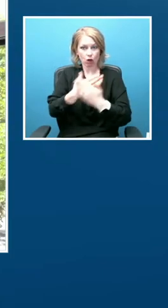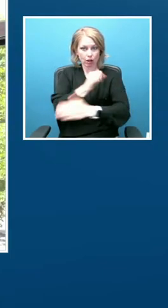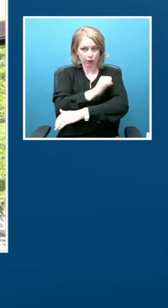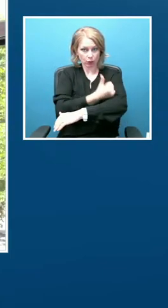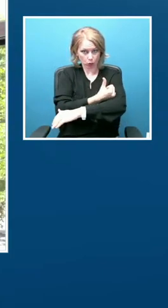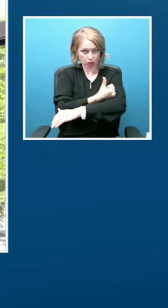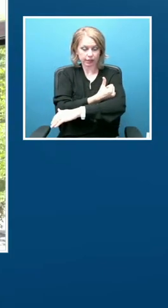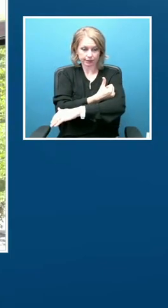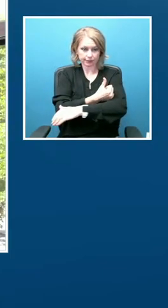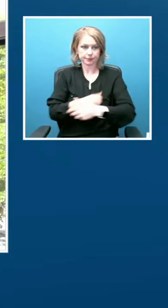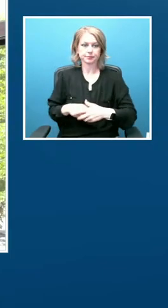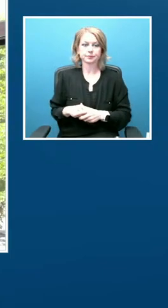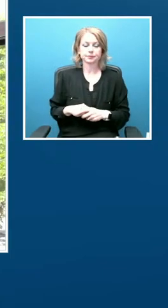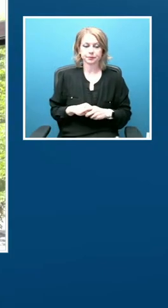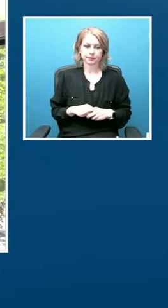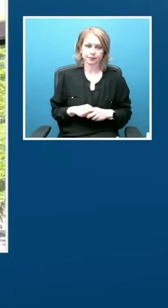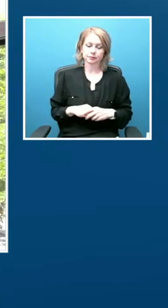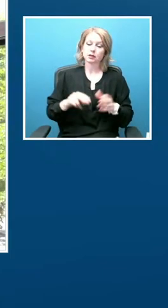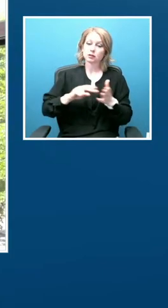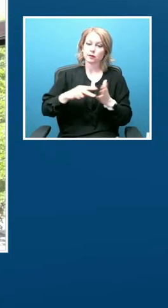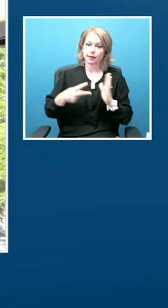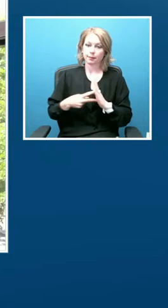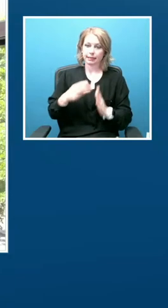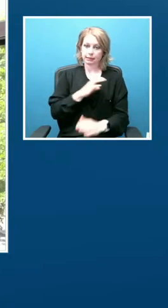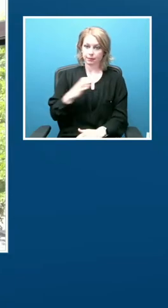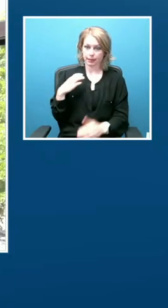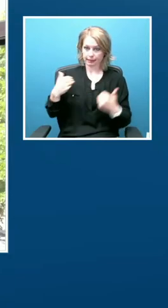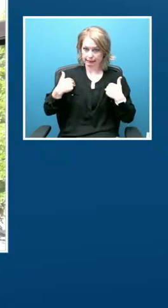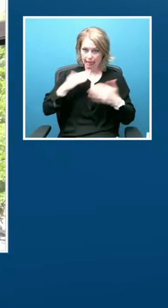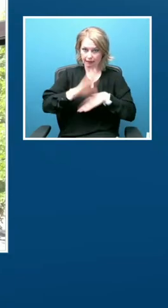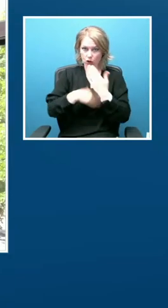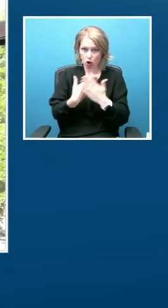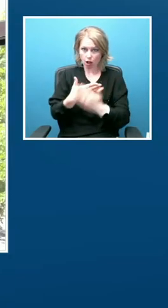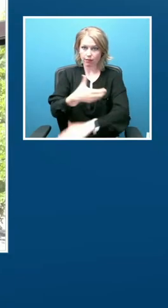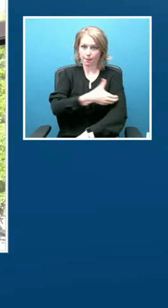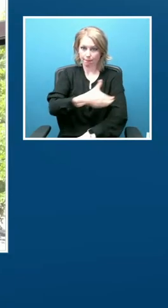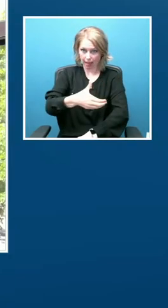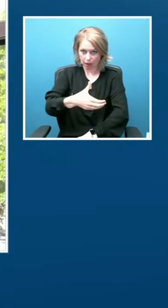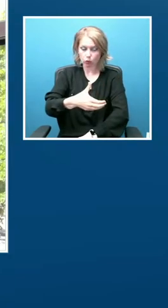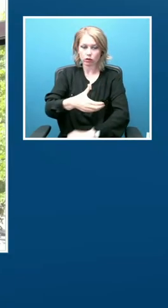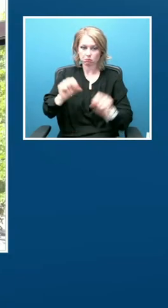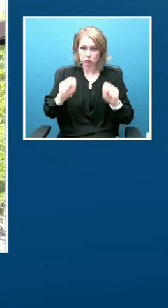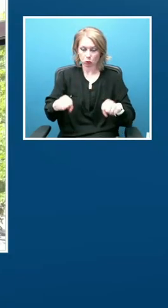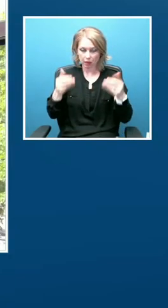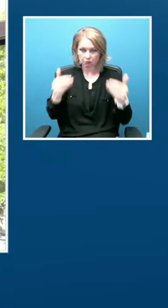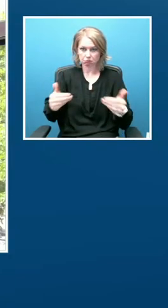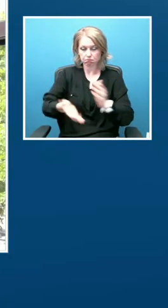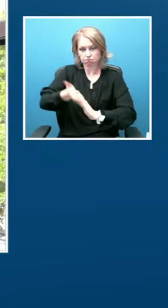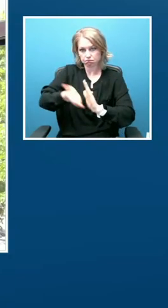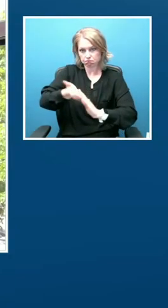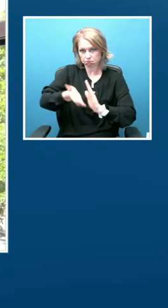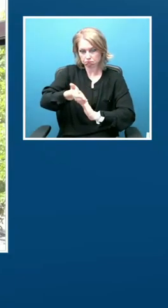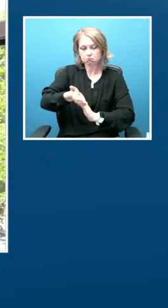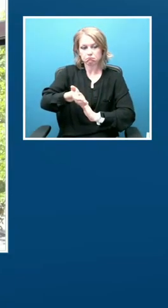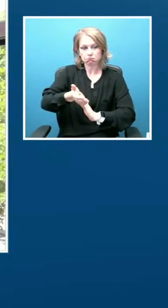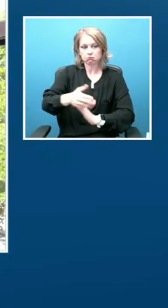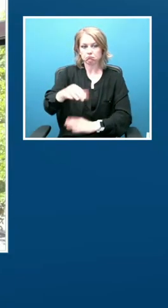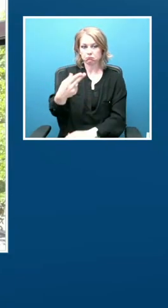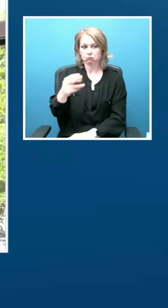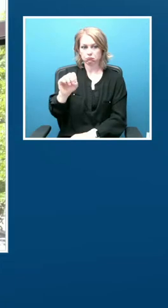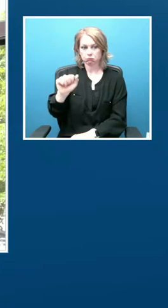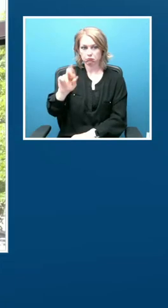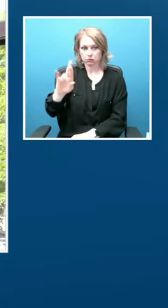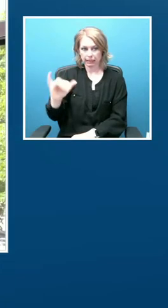rules. As such, this committee has all powers necessary to conduct the hearing in such a manner so as to secure the just, speedy, and